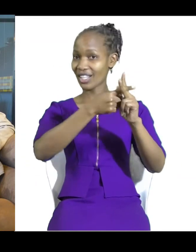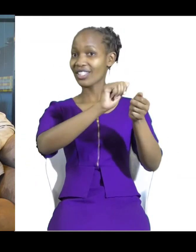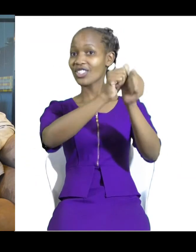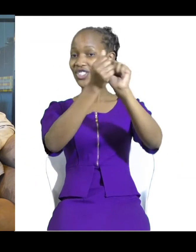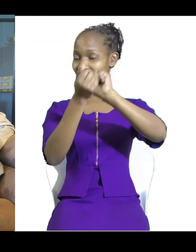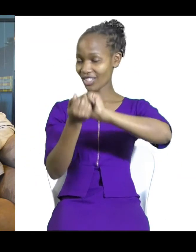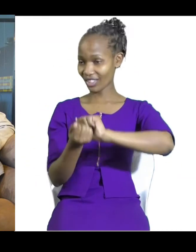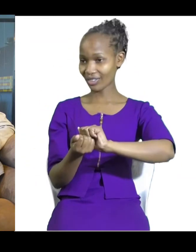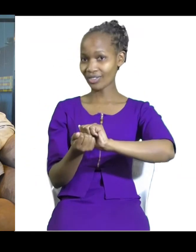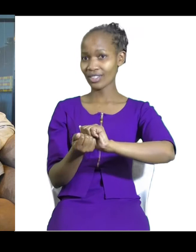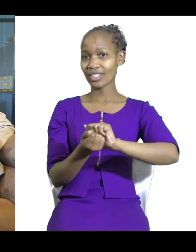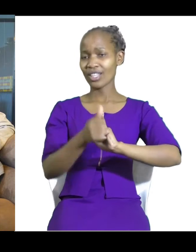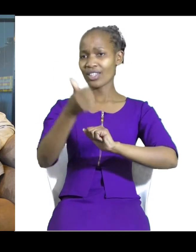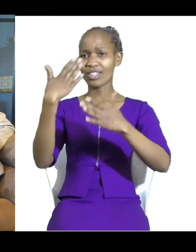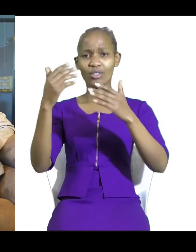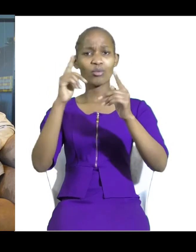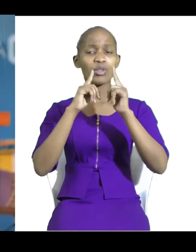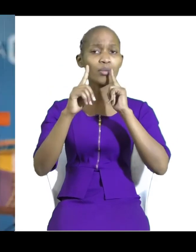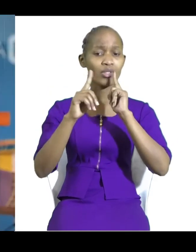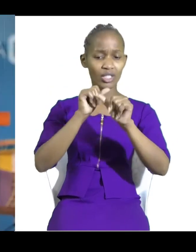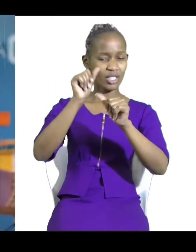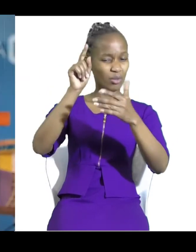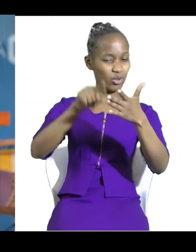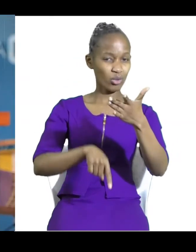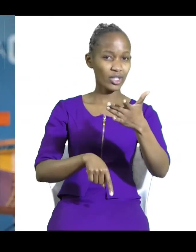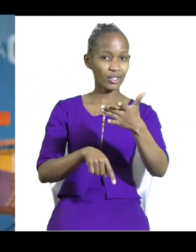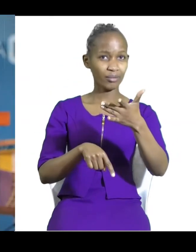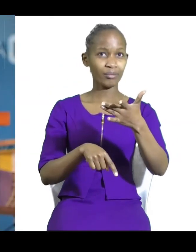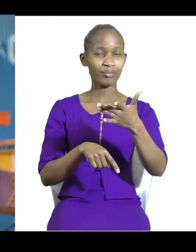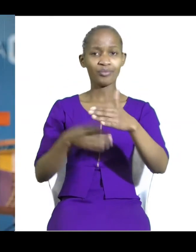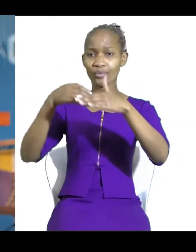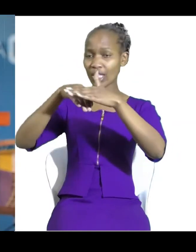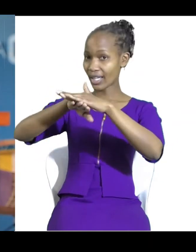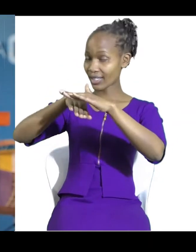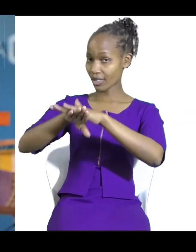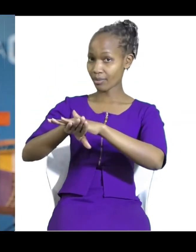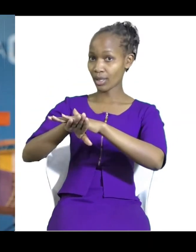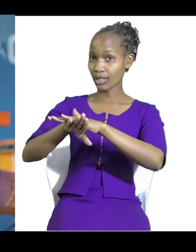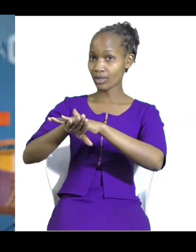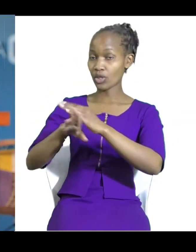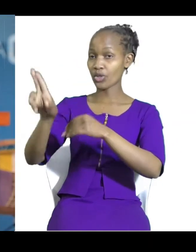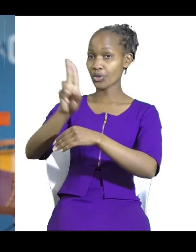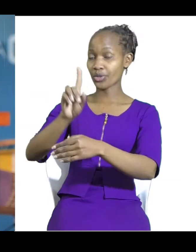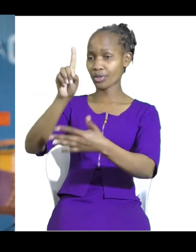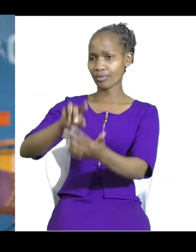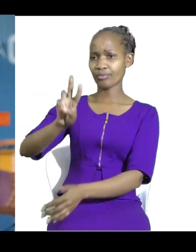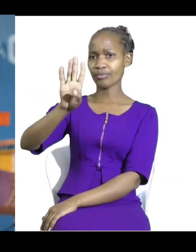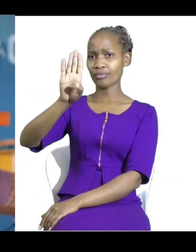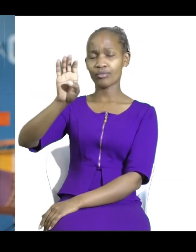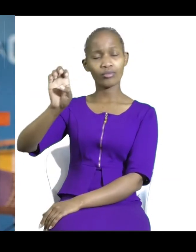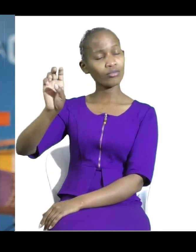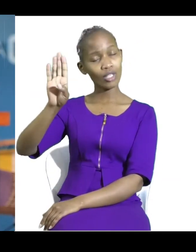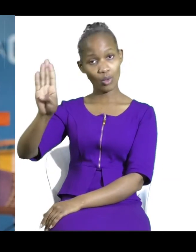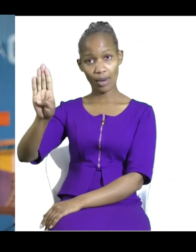shifting. The other thing that we've been talking about is the accessibility through the web. You realize